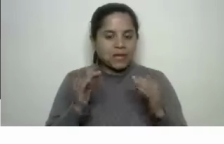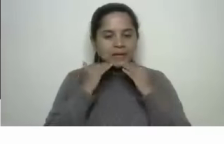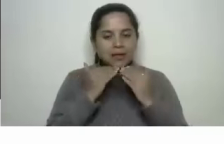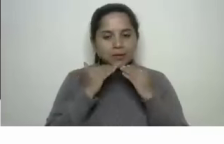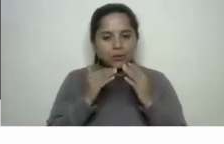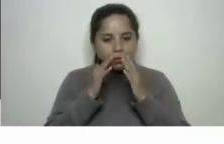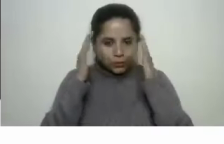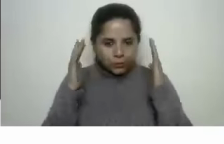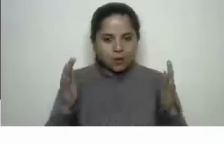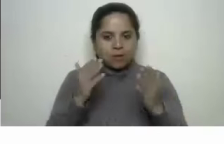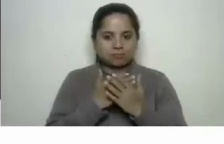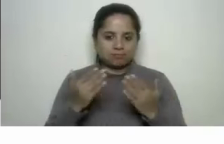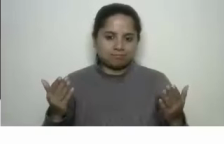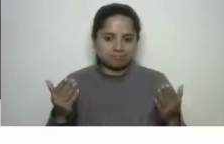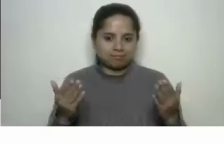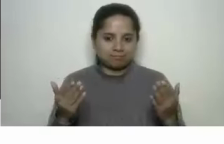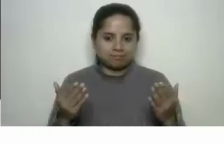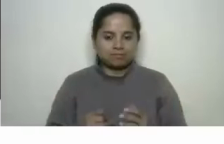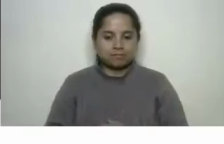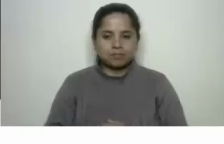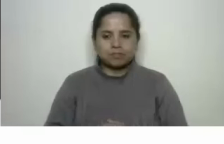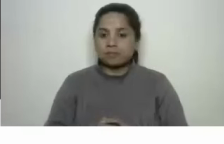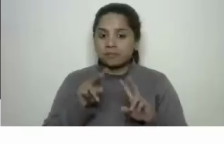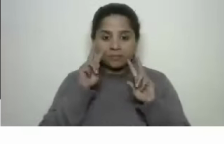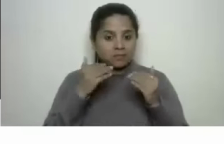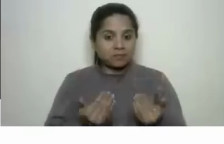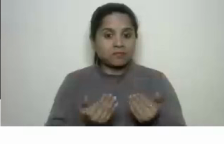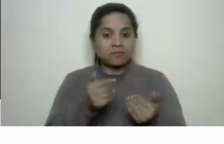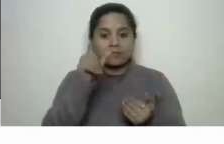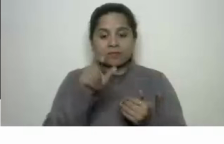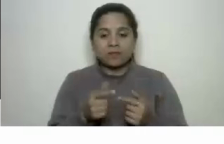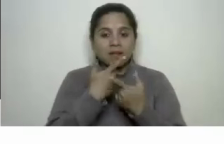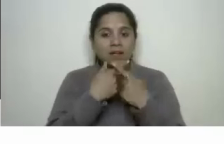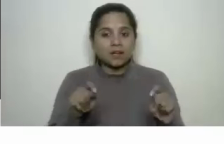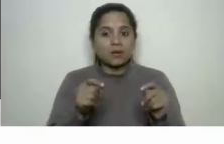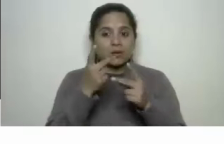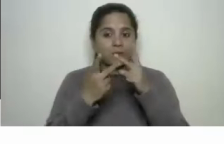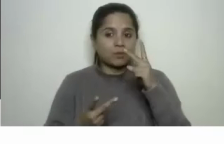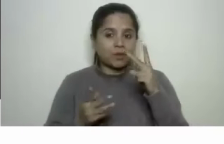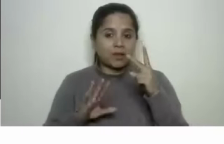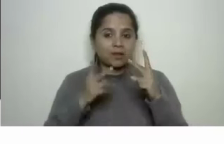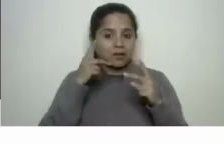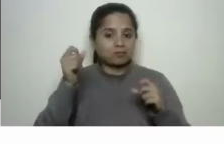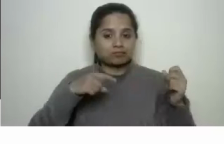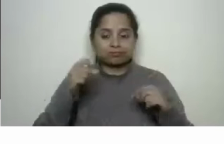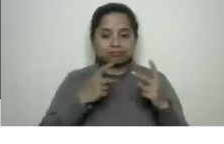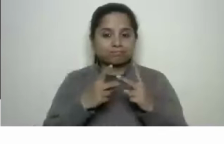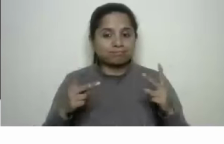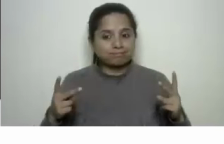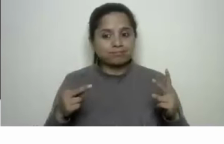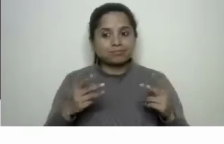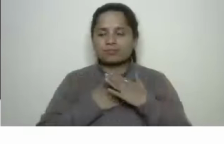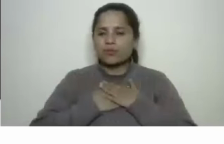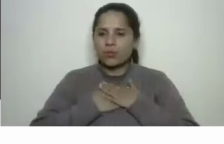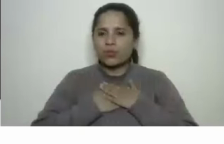very much, everyone. And just look at this rich linguistic variety we have here in the chat box. I mean, I just love this.